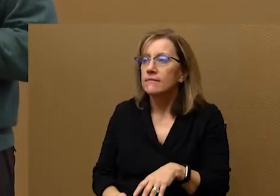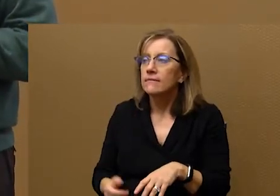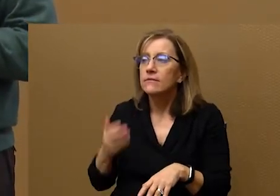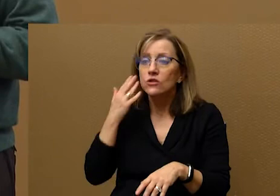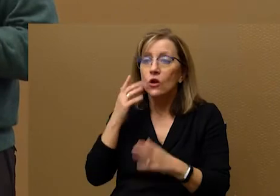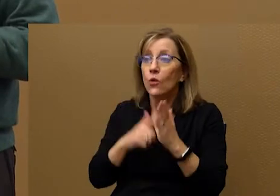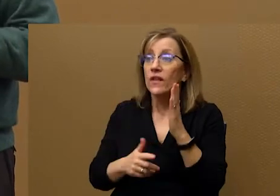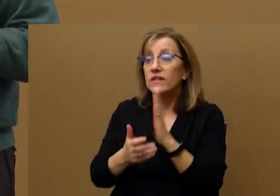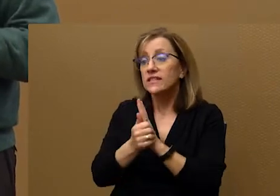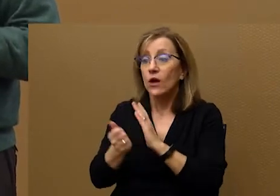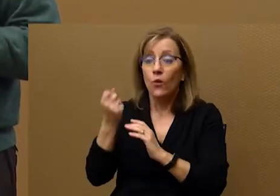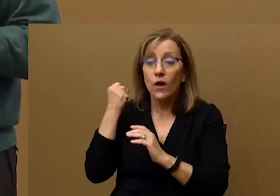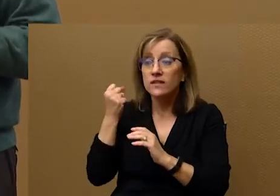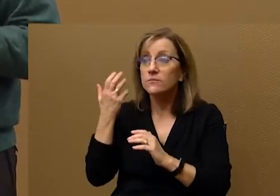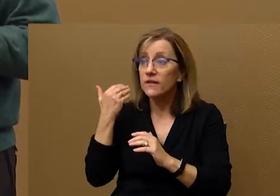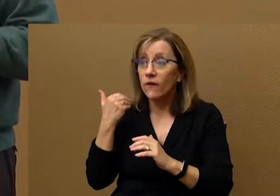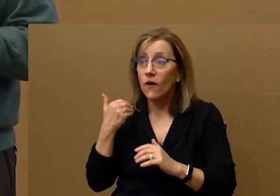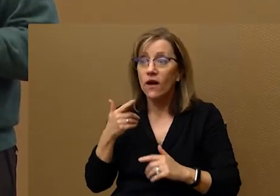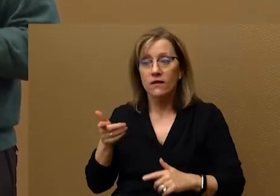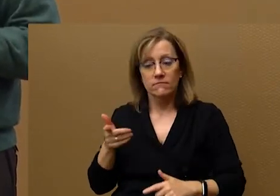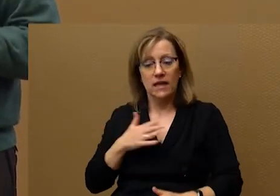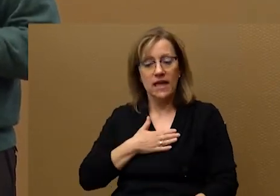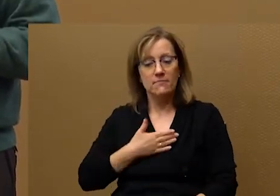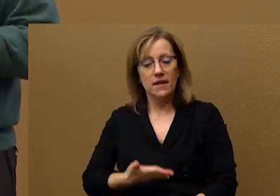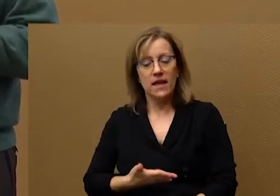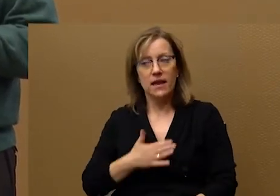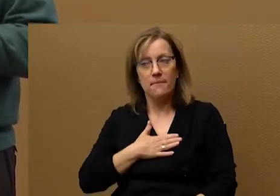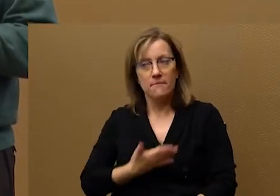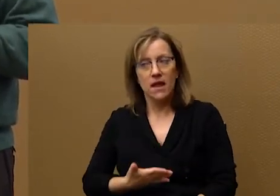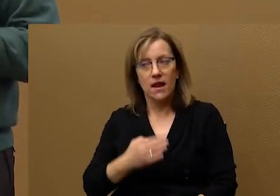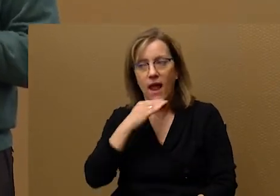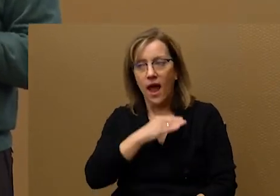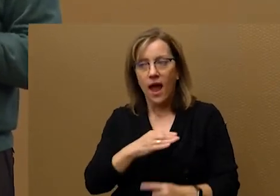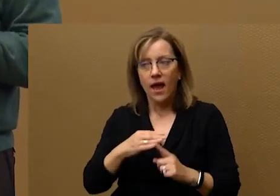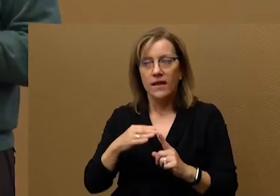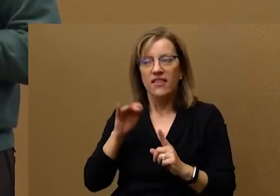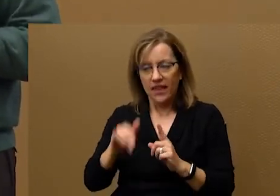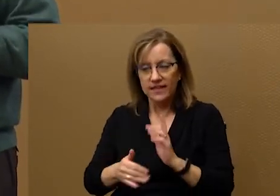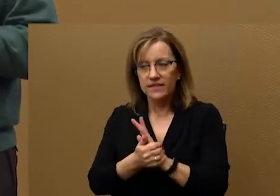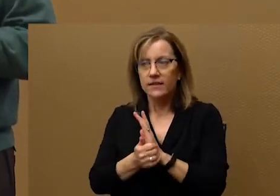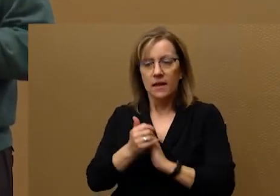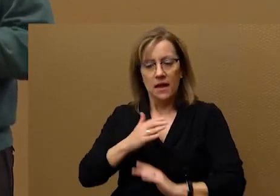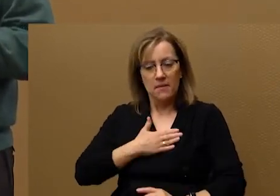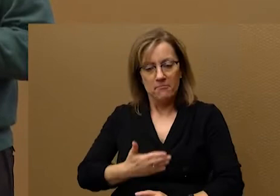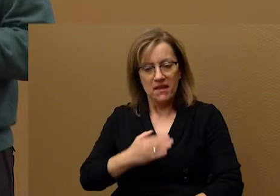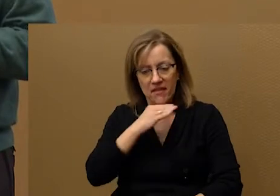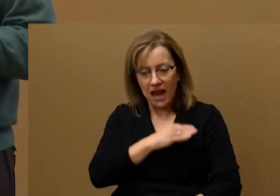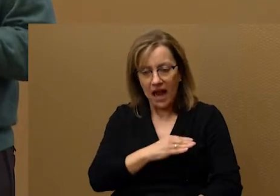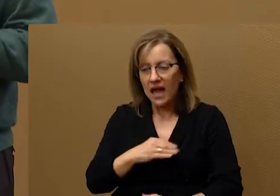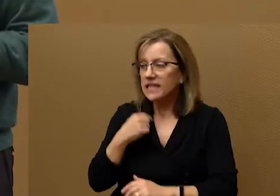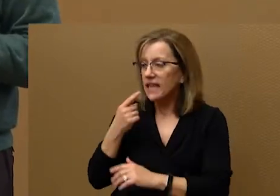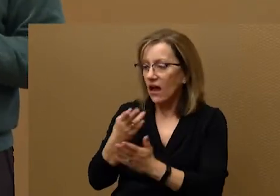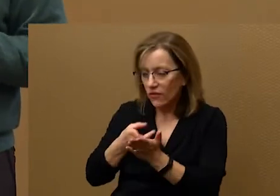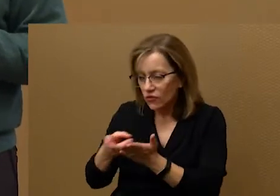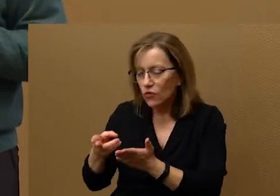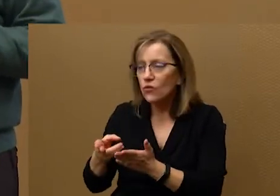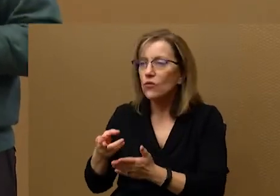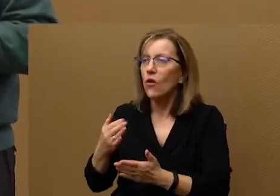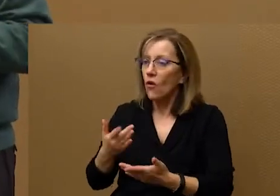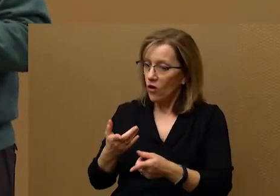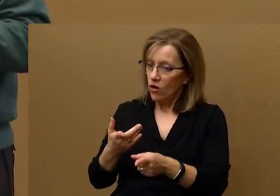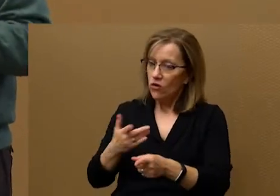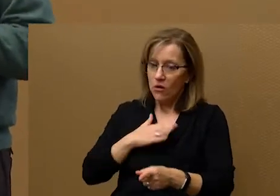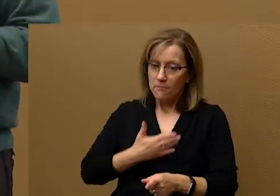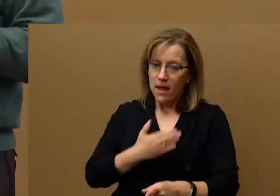was? Admit, lie, tell truth. Very nice. When you admit, lie,